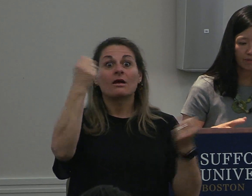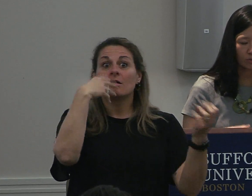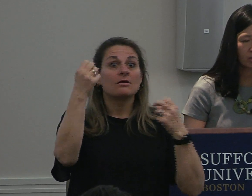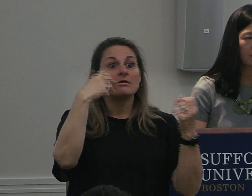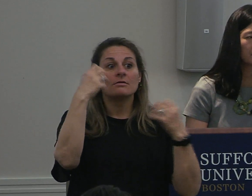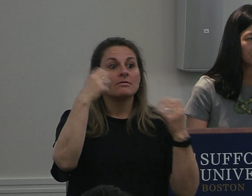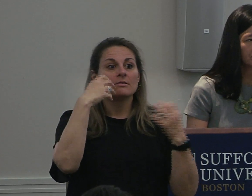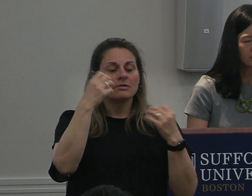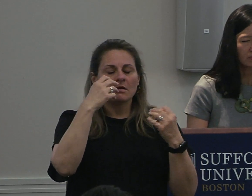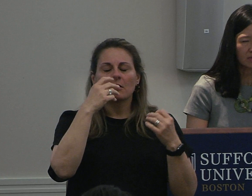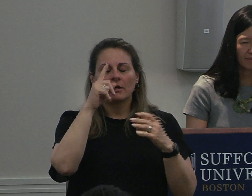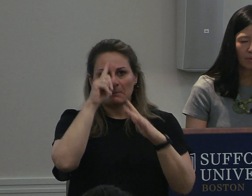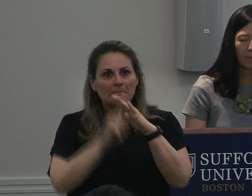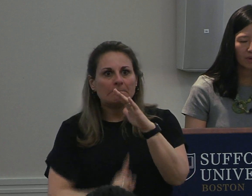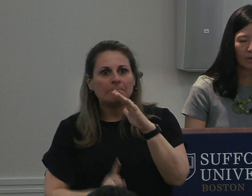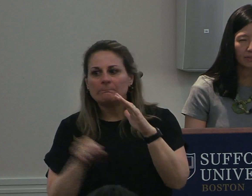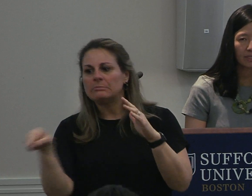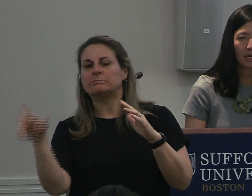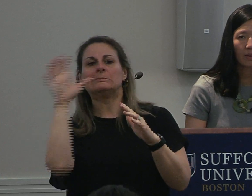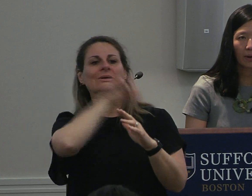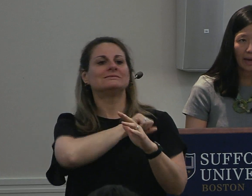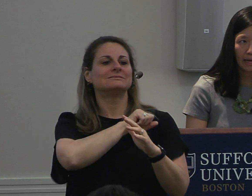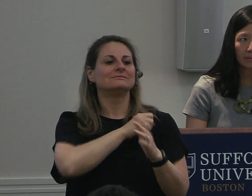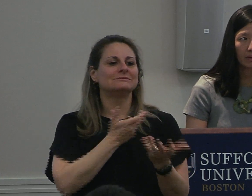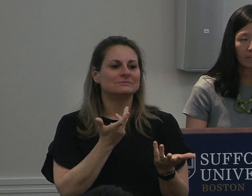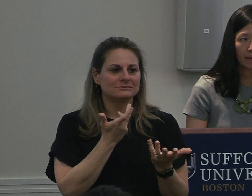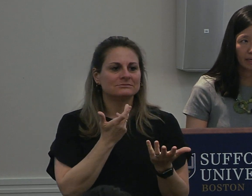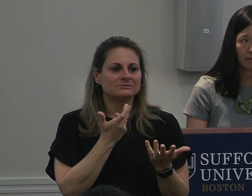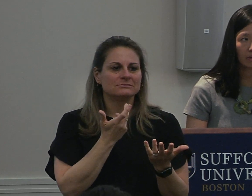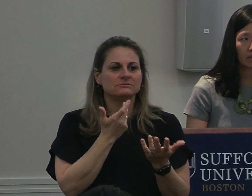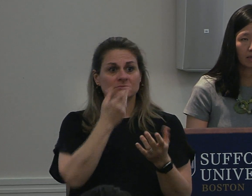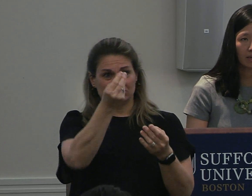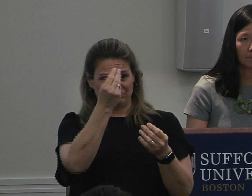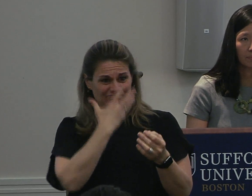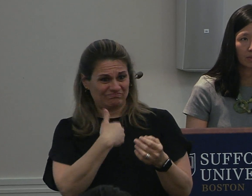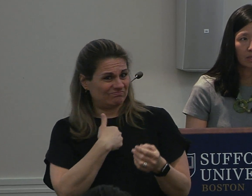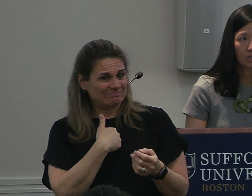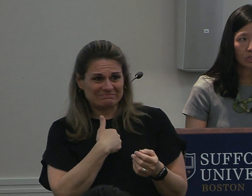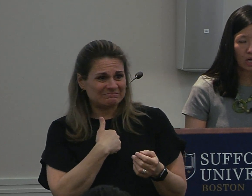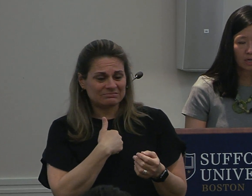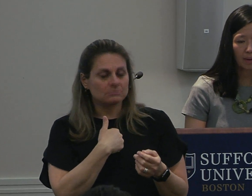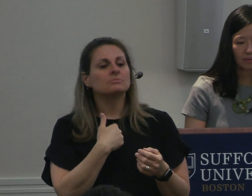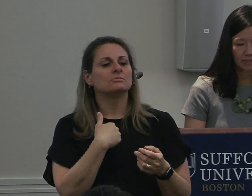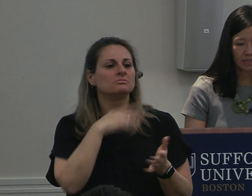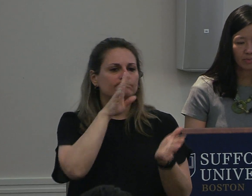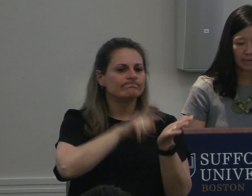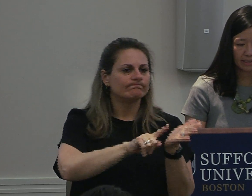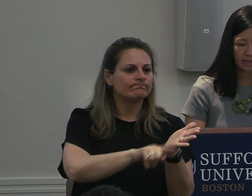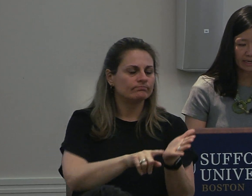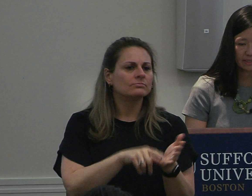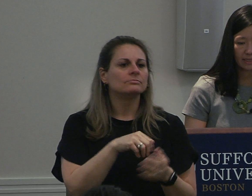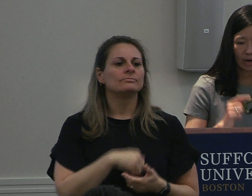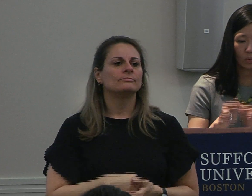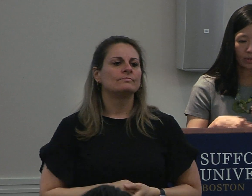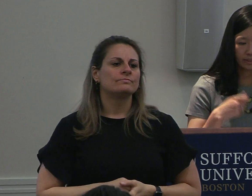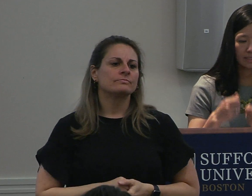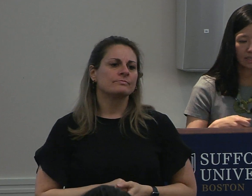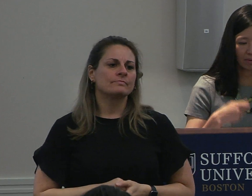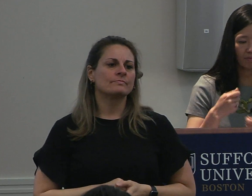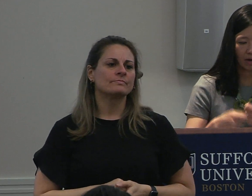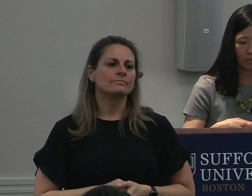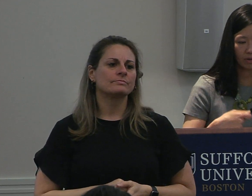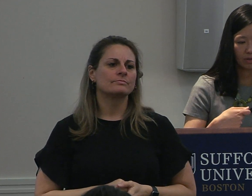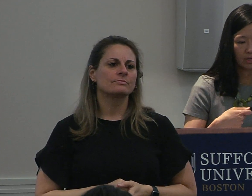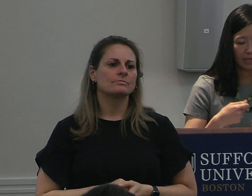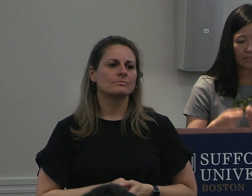know if I have this wrong. But if I remember correctly, there had been talk about the city recognizing how quickly